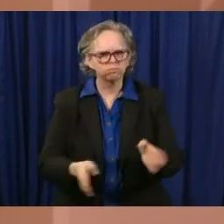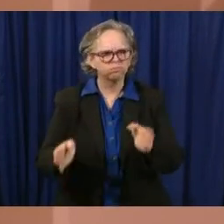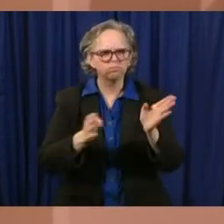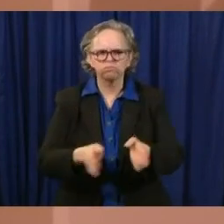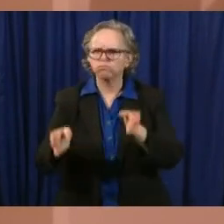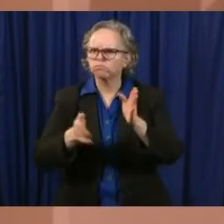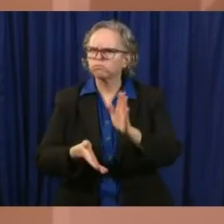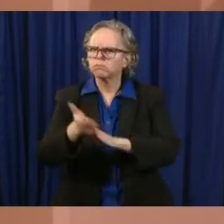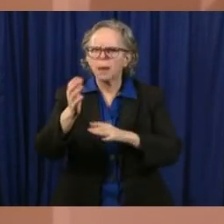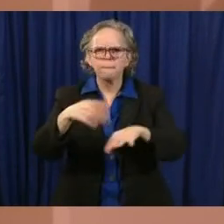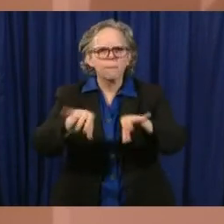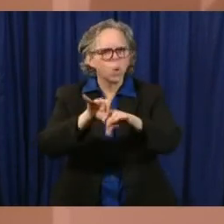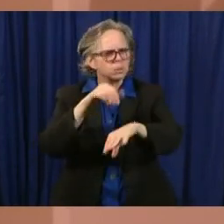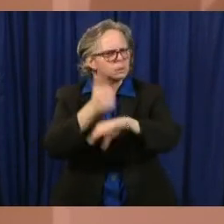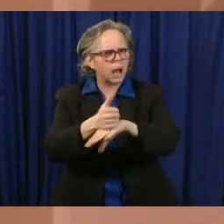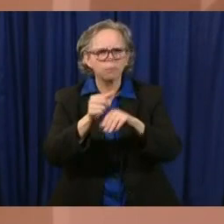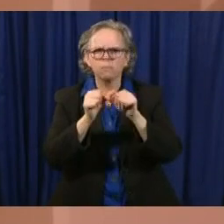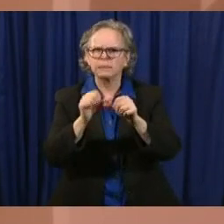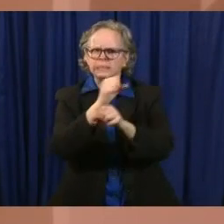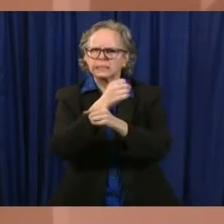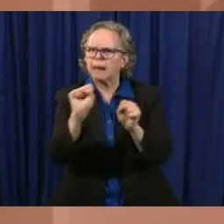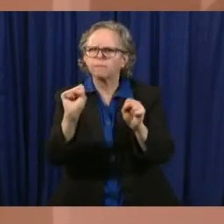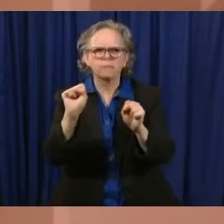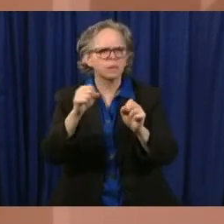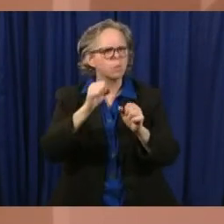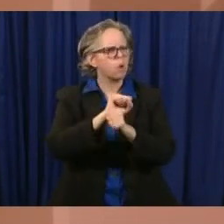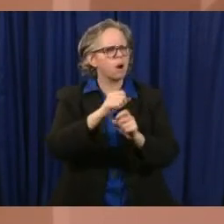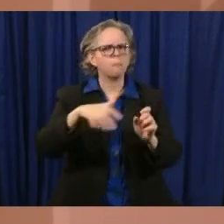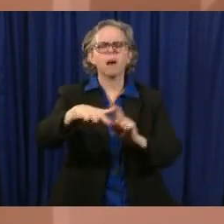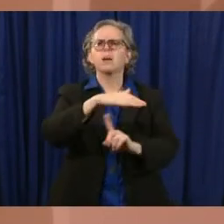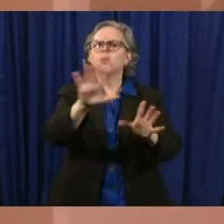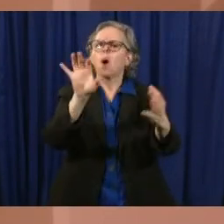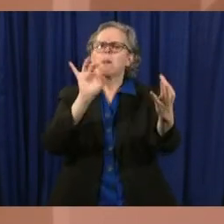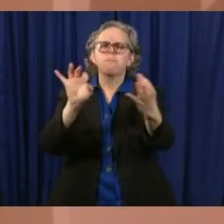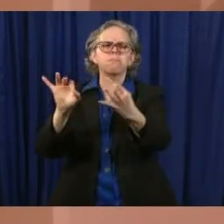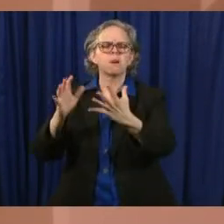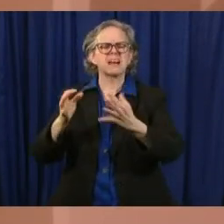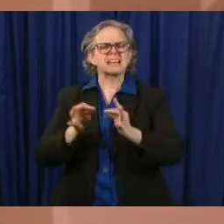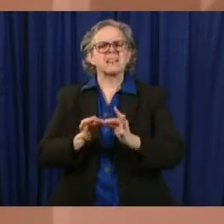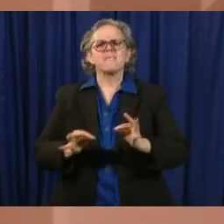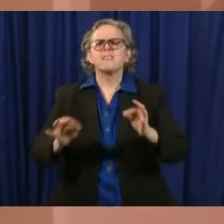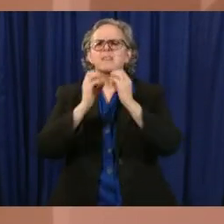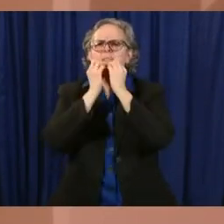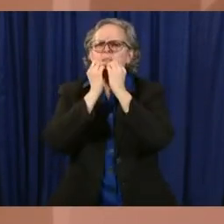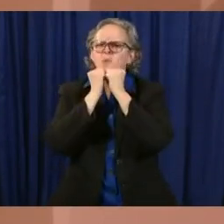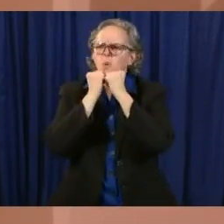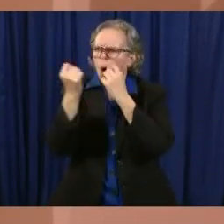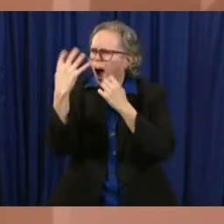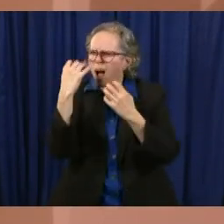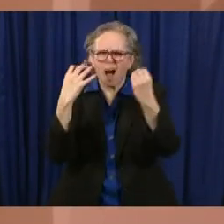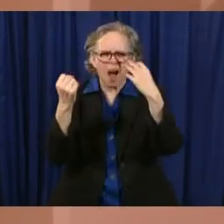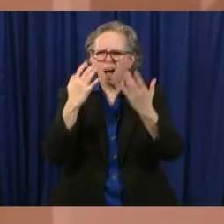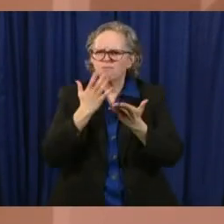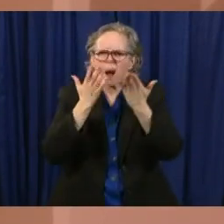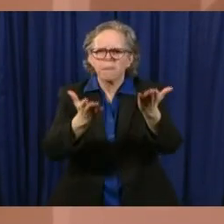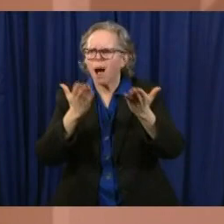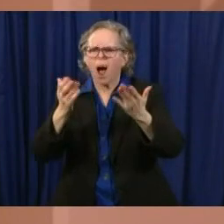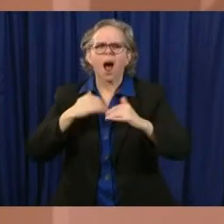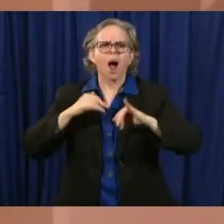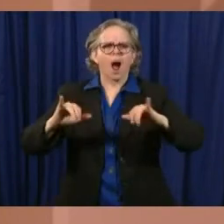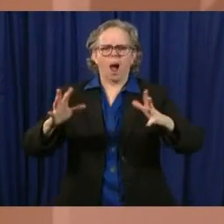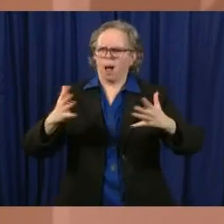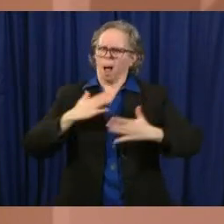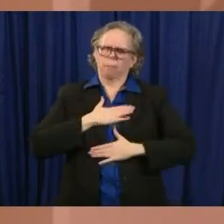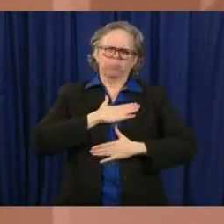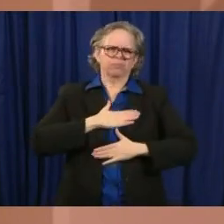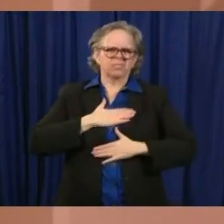this feedback is invaluable. We truly appreciate all the businesses who've been incredibly collaborative with us to figure out how